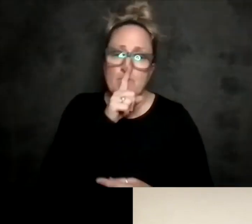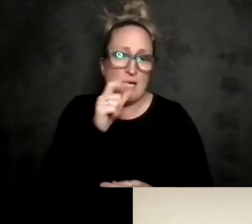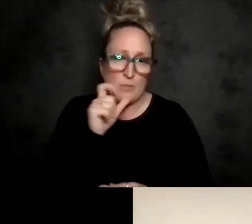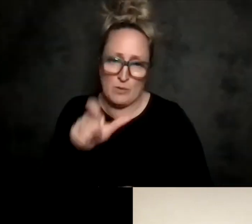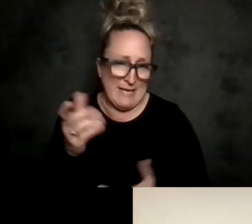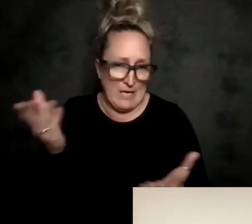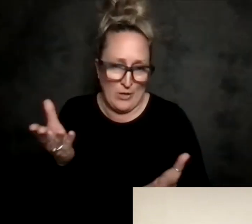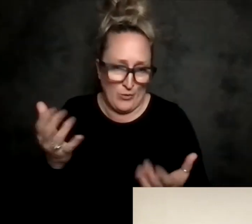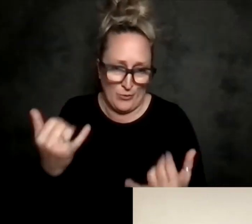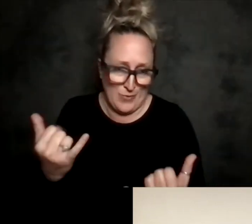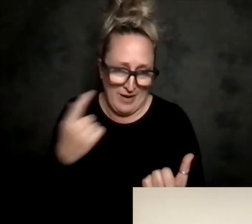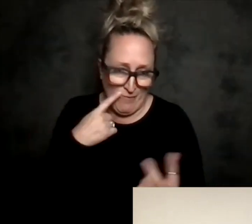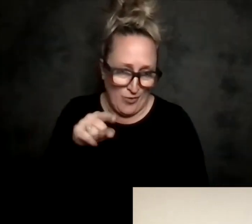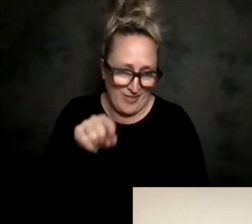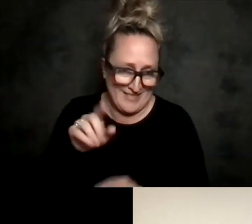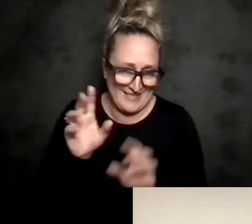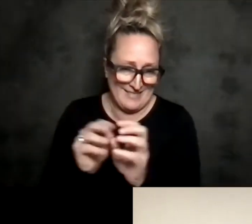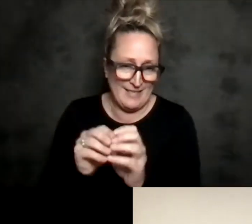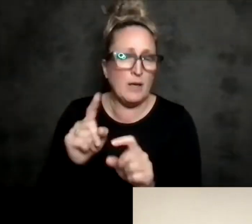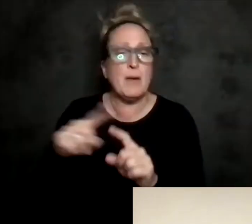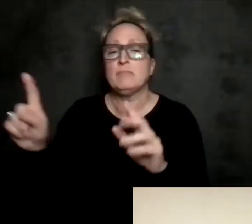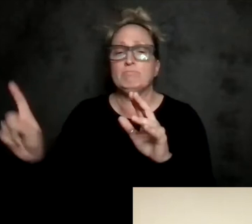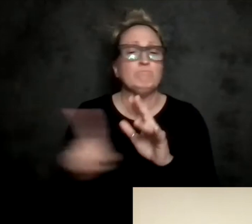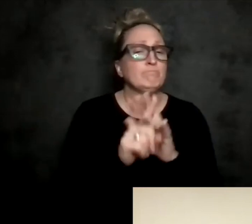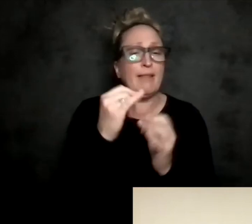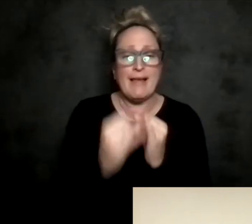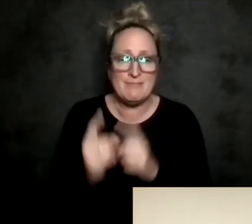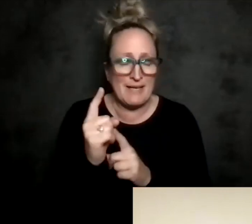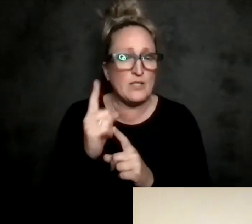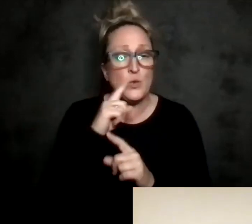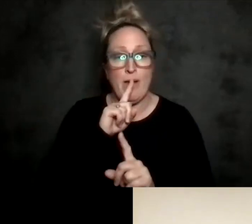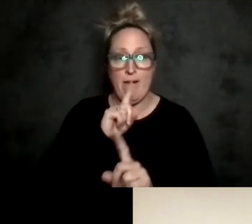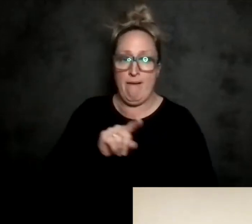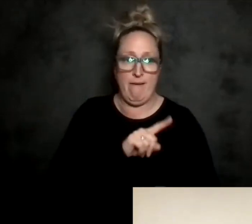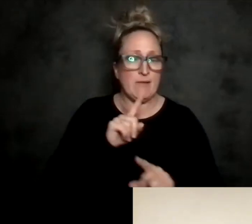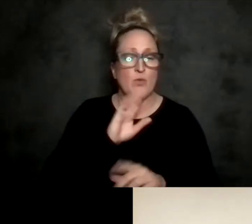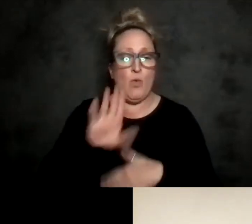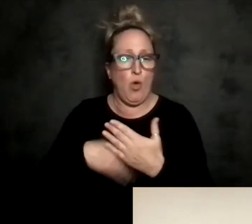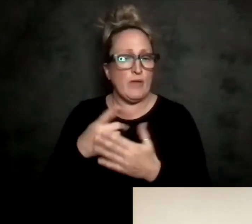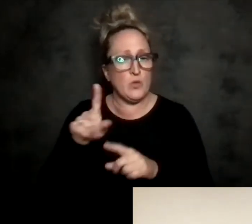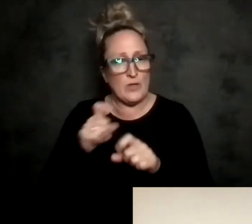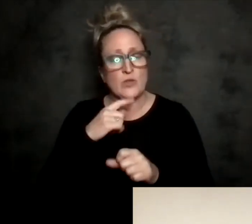here for this, but he came in at the last minute to answer all of these questions, but he's been putting